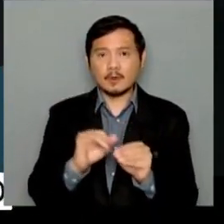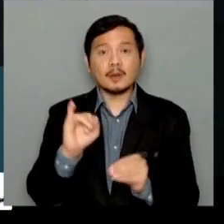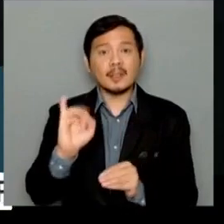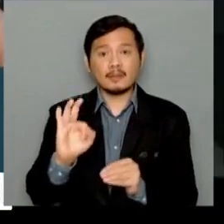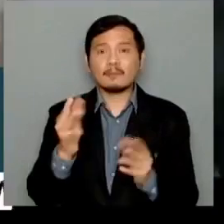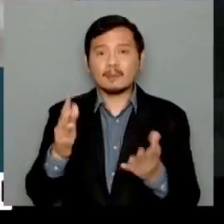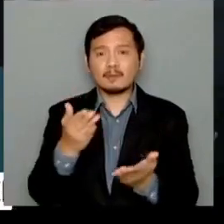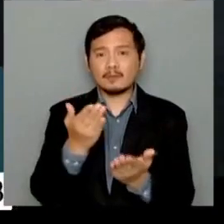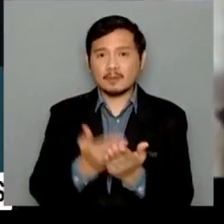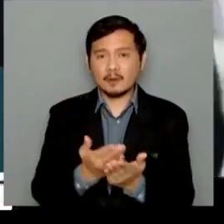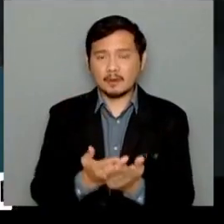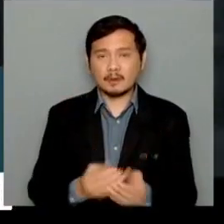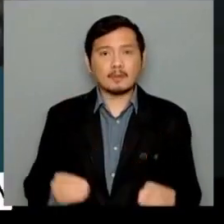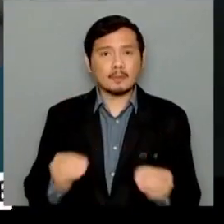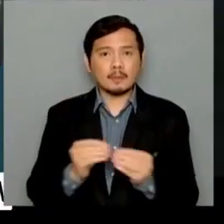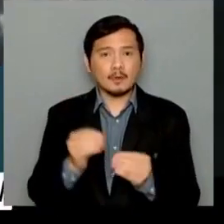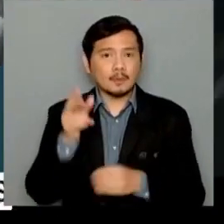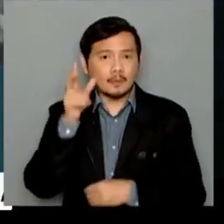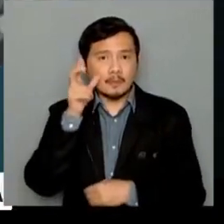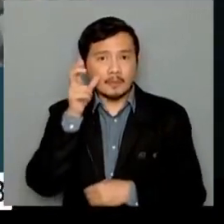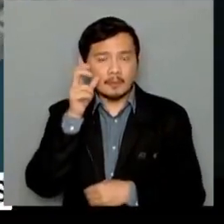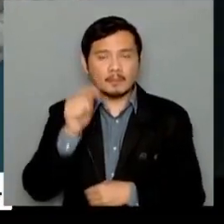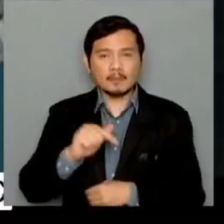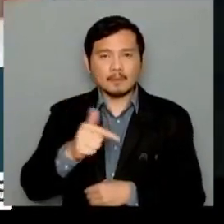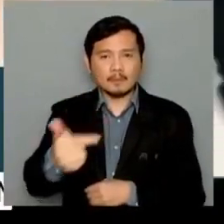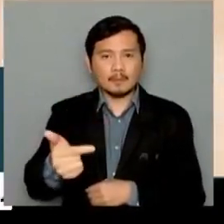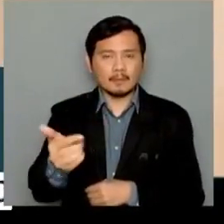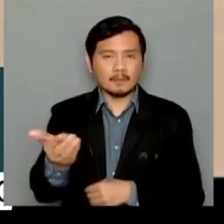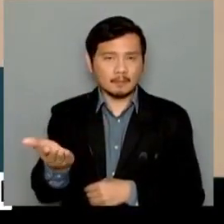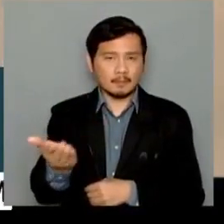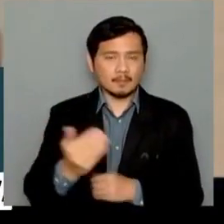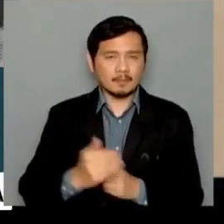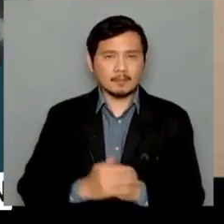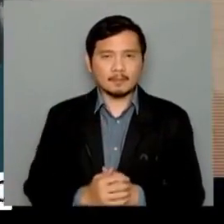Let's listen in to what Secretary Cruz Angeles said a while ago.